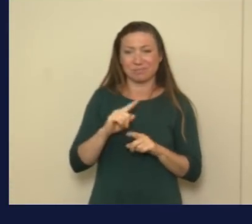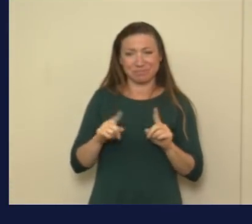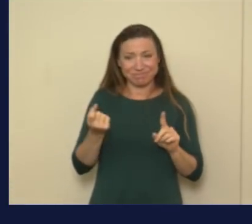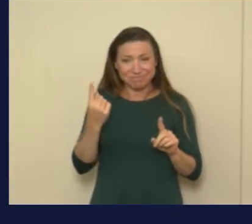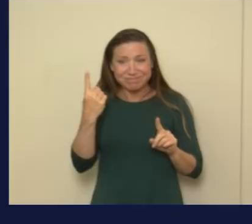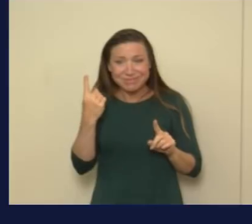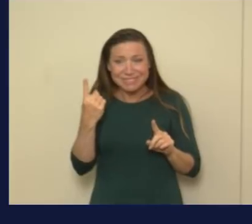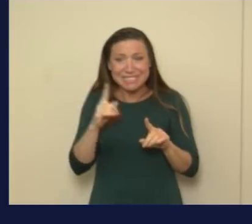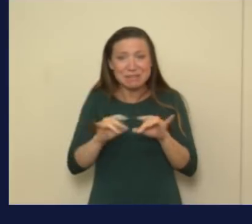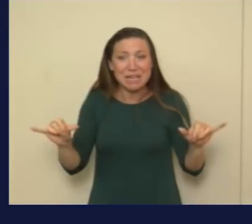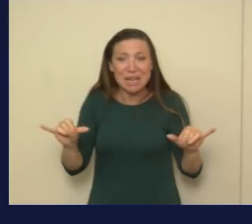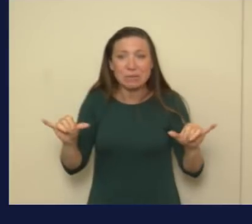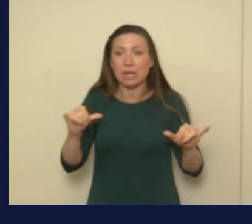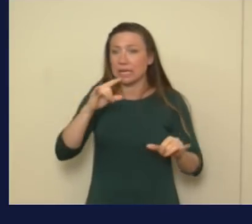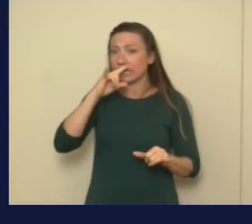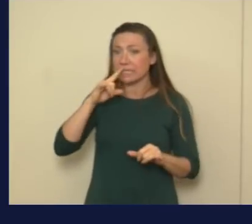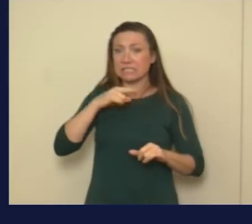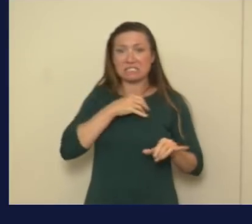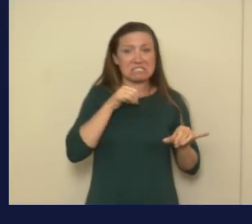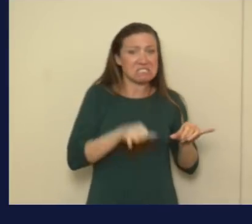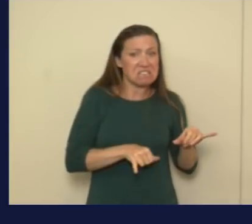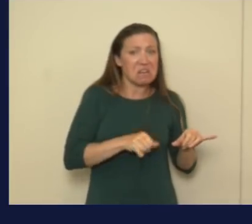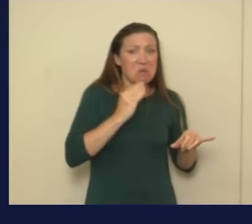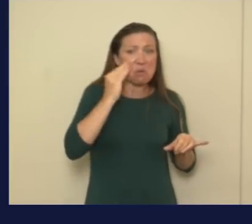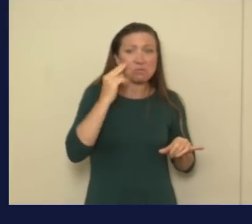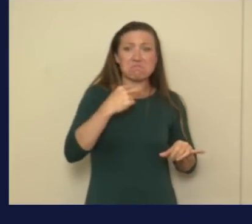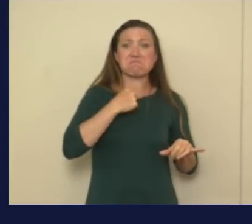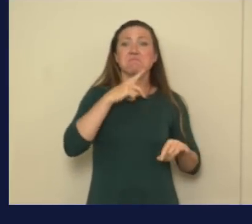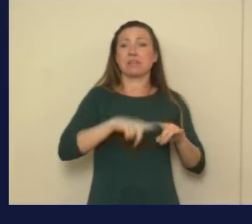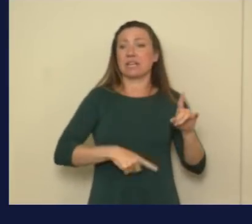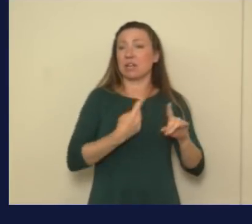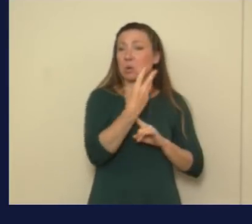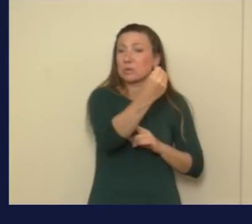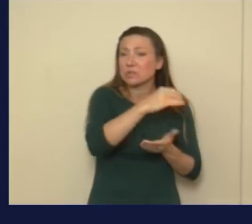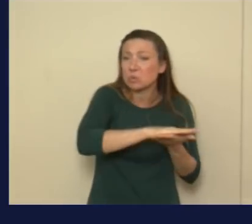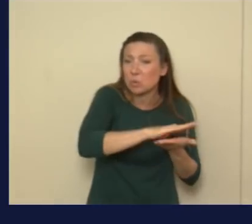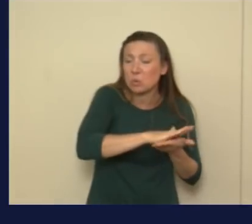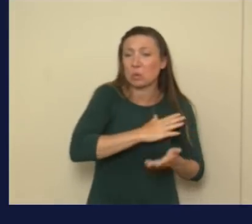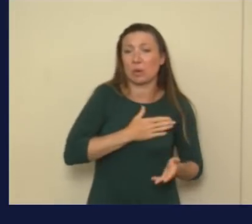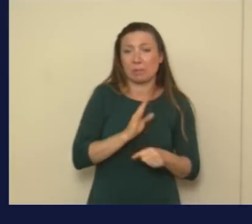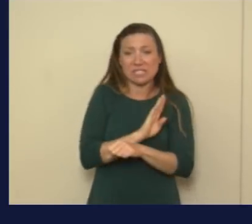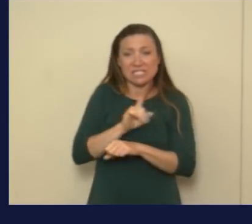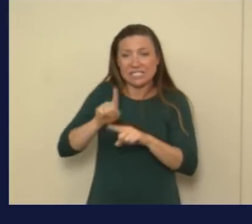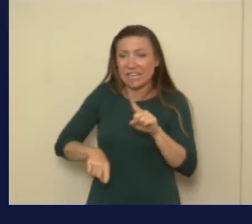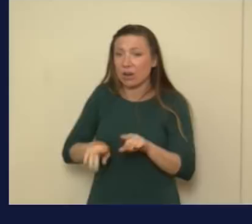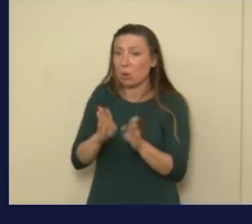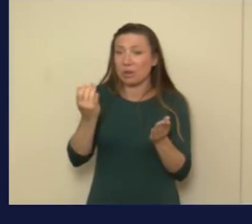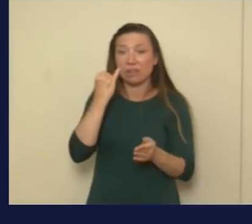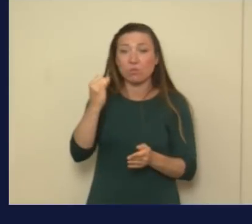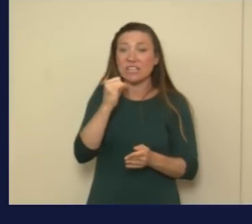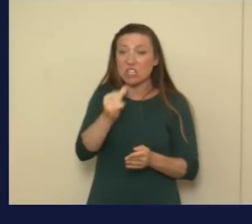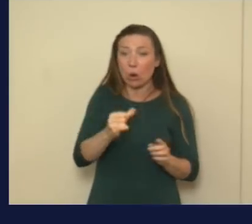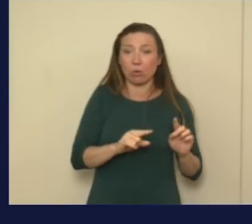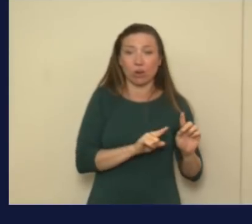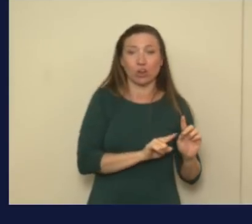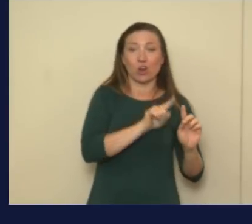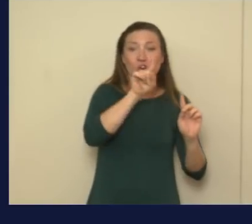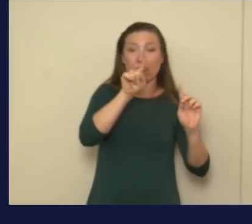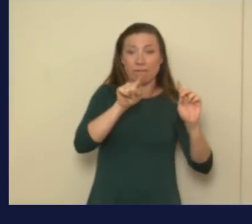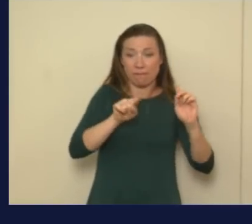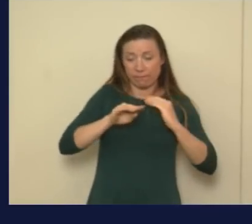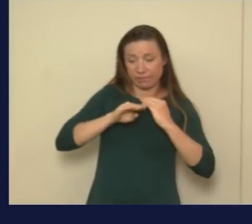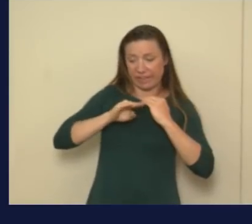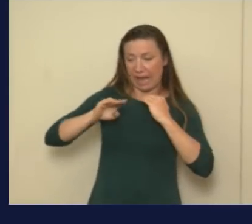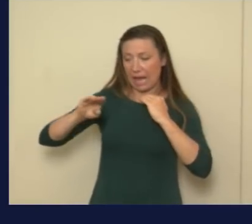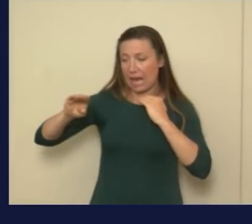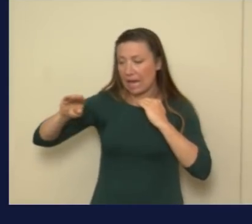businesses can't stay open. Because if we don't flatten the curve again and protect our healthcare workers and protect New Mexicans, we can't reopen. And